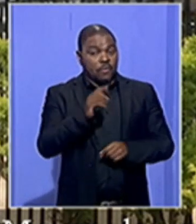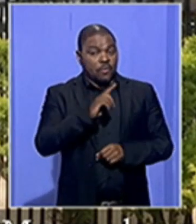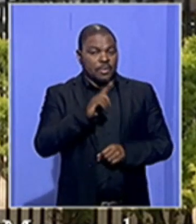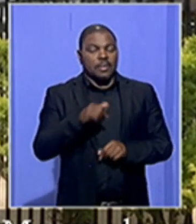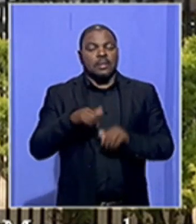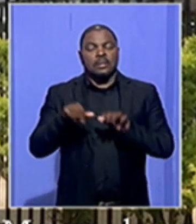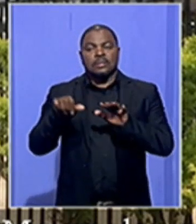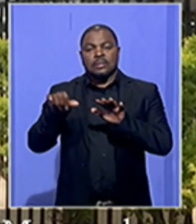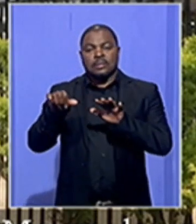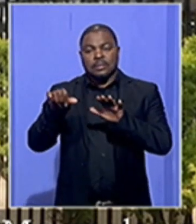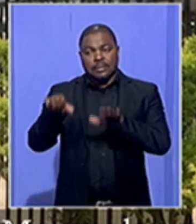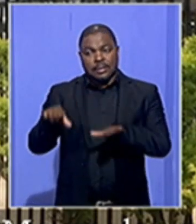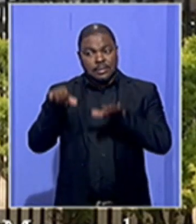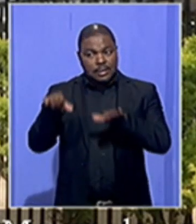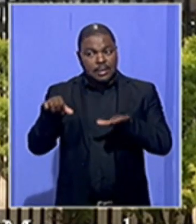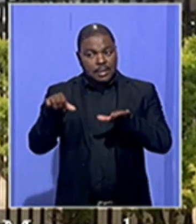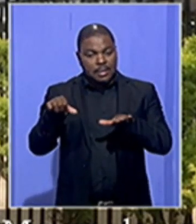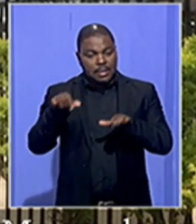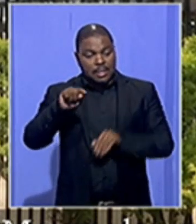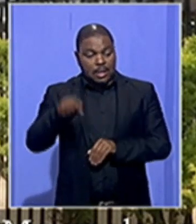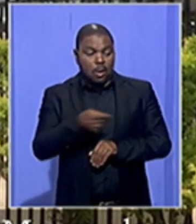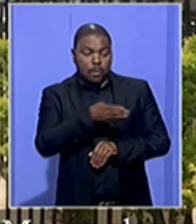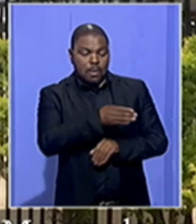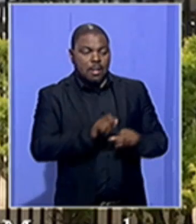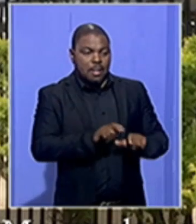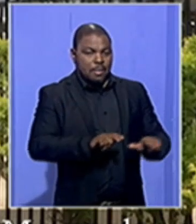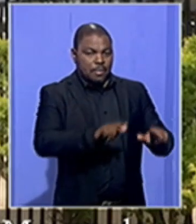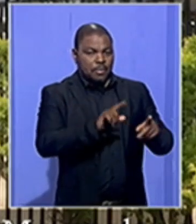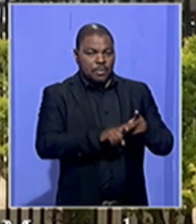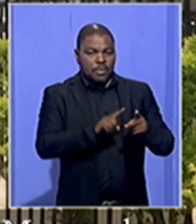16 in Limpopo and